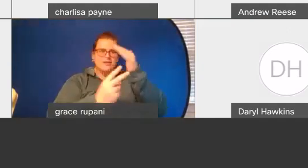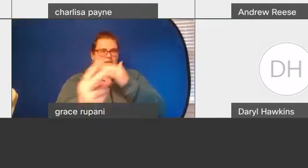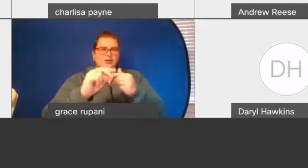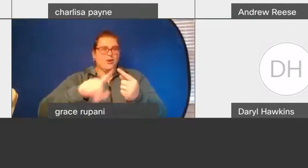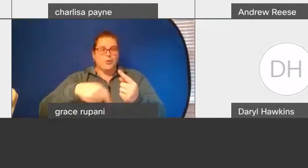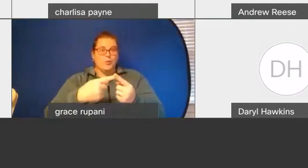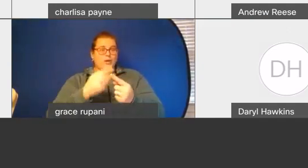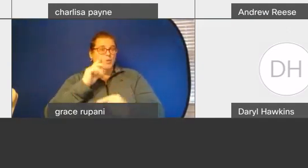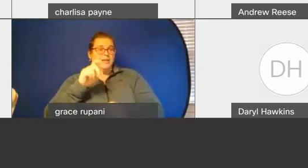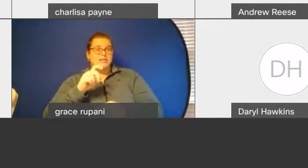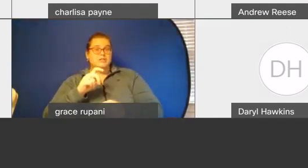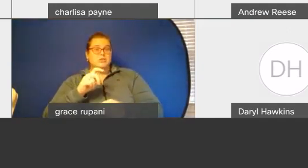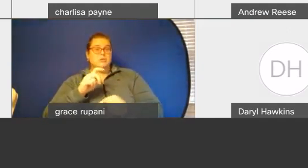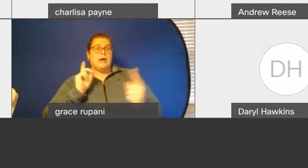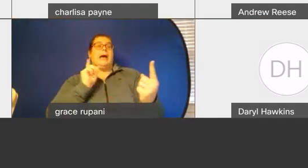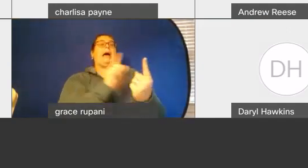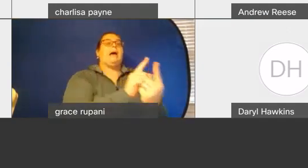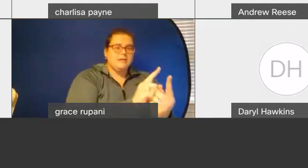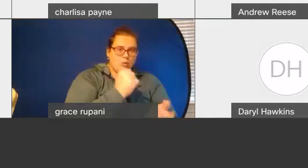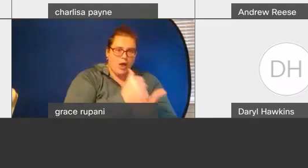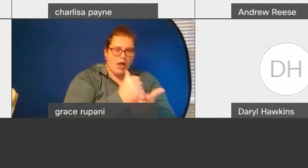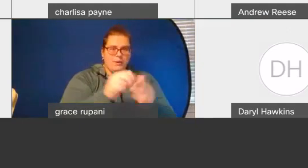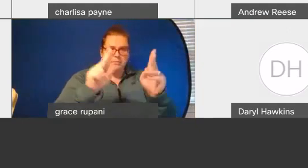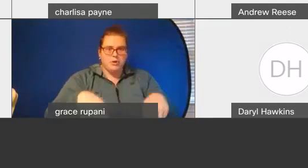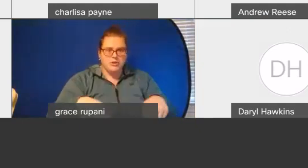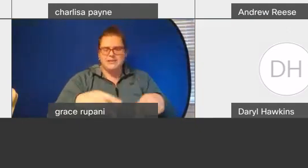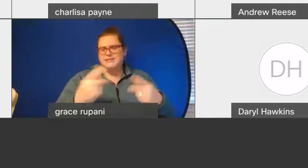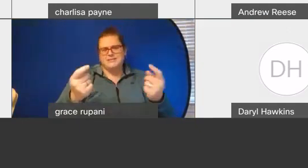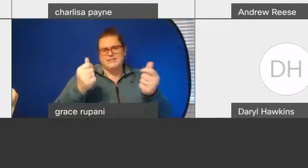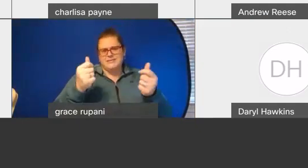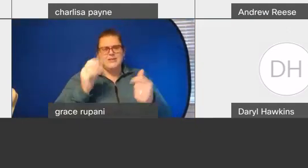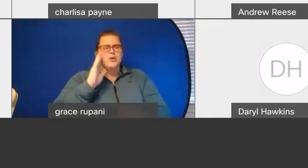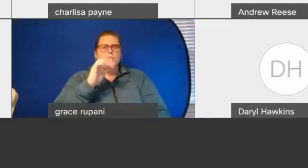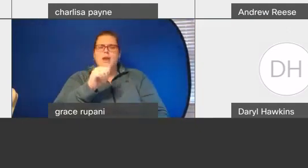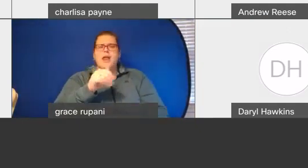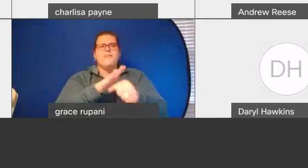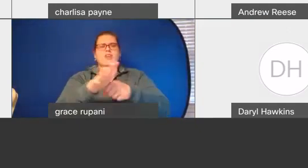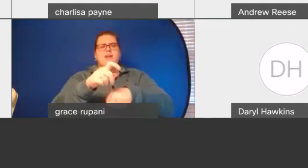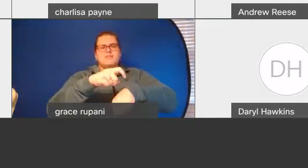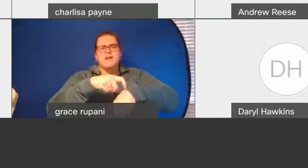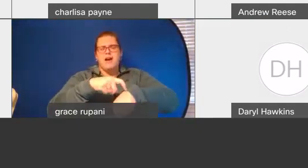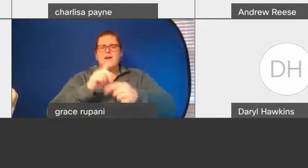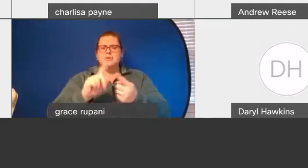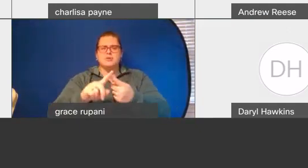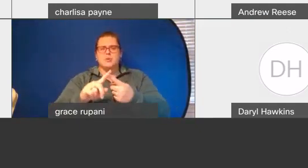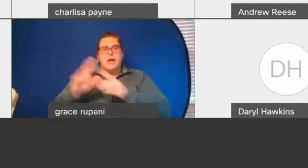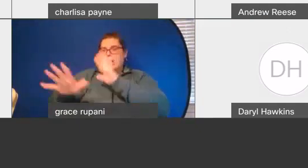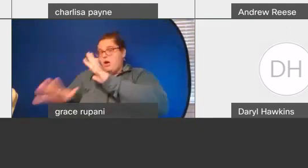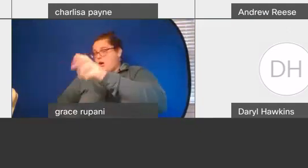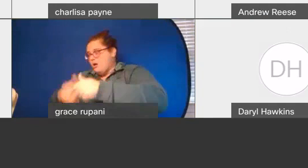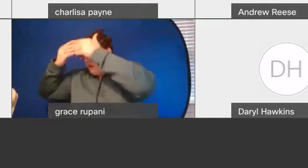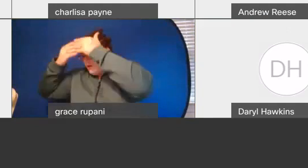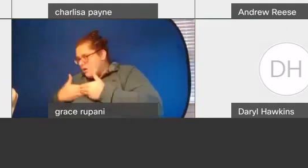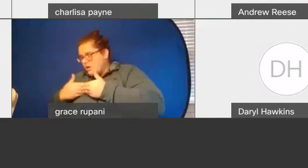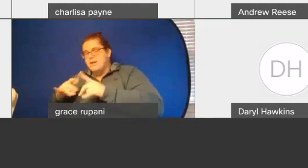urgently or get within 6 feet of them. And there is not going to be, I don't think it's feasible to imagine that people are going to put on eye protection